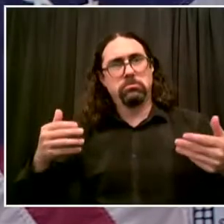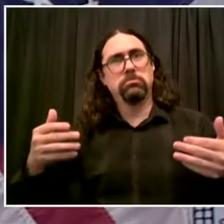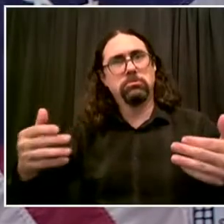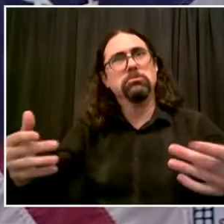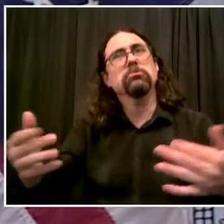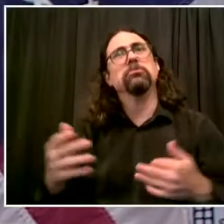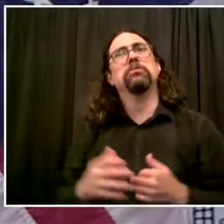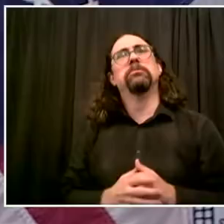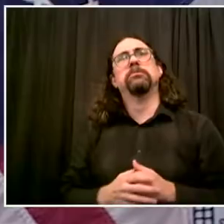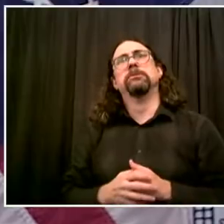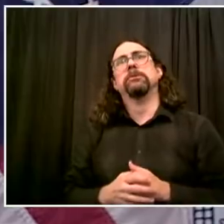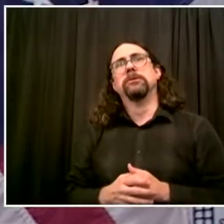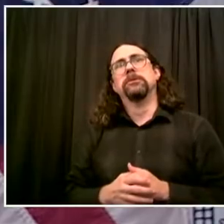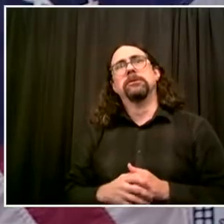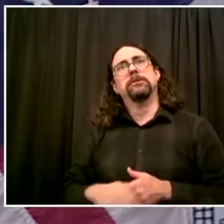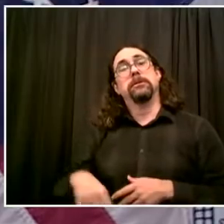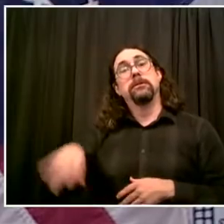so good.